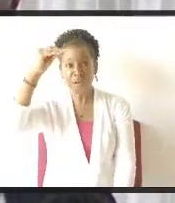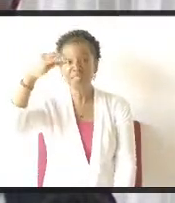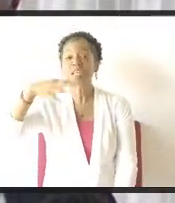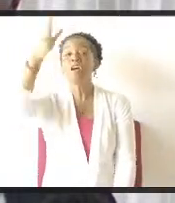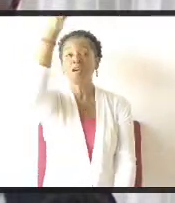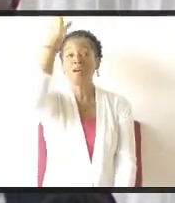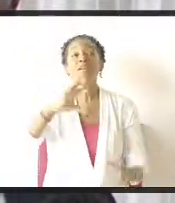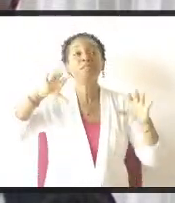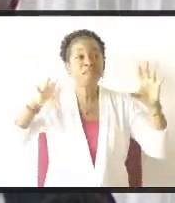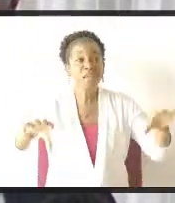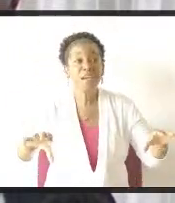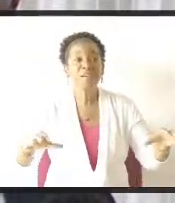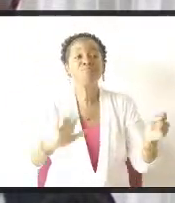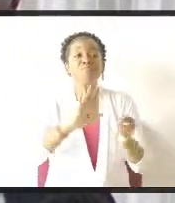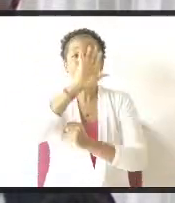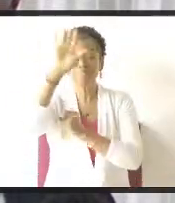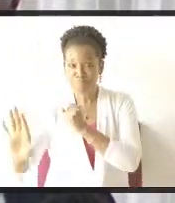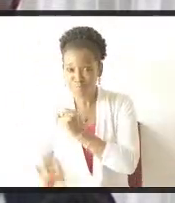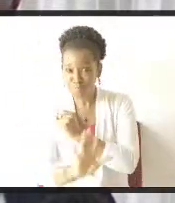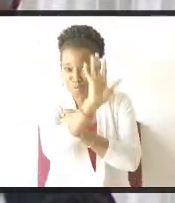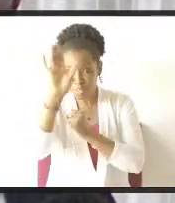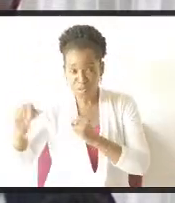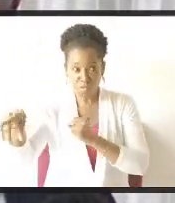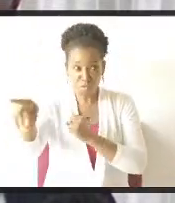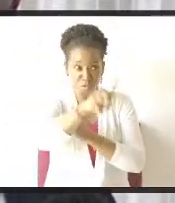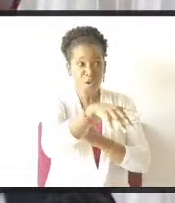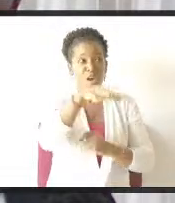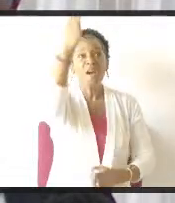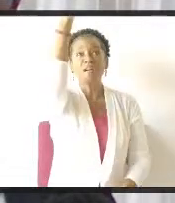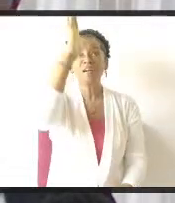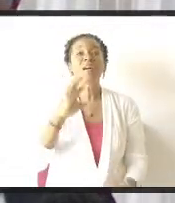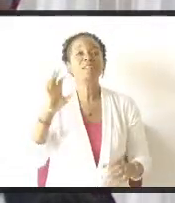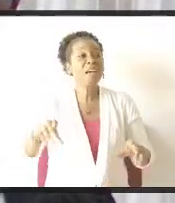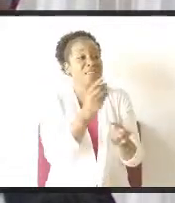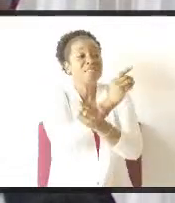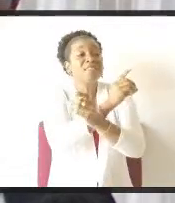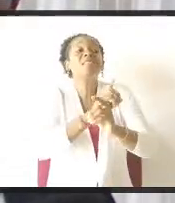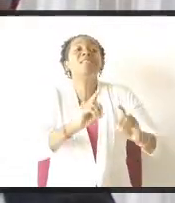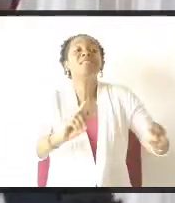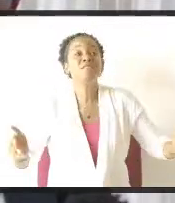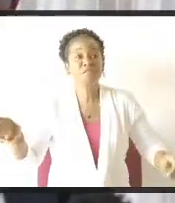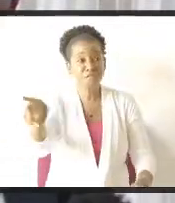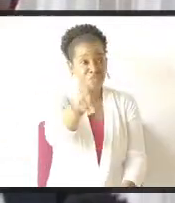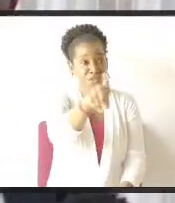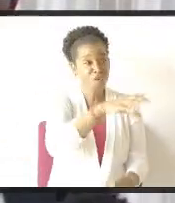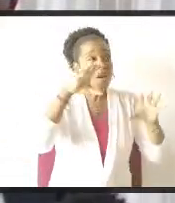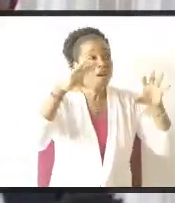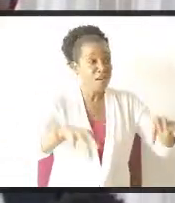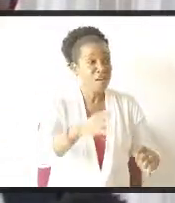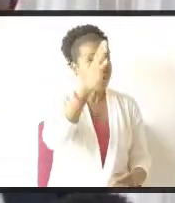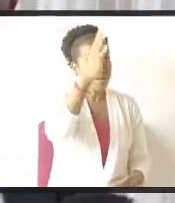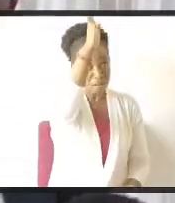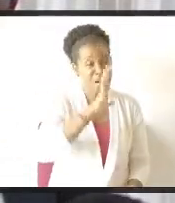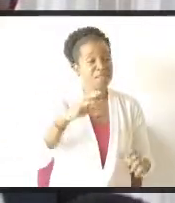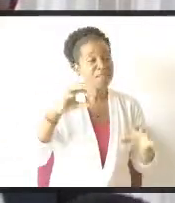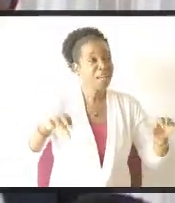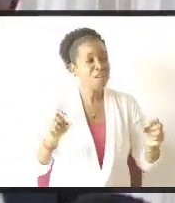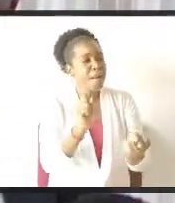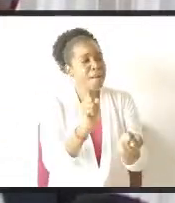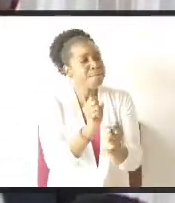you. God can deliver you. God can make the difference in your